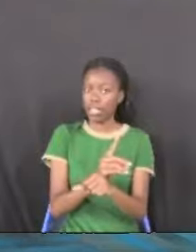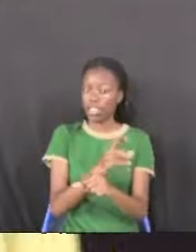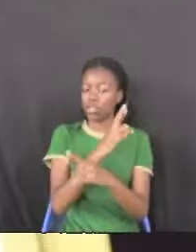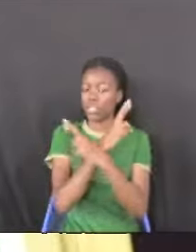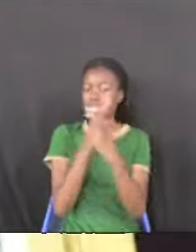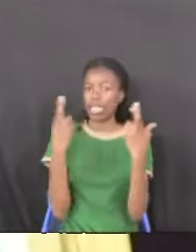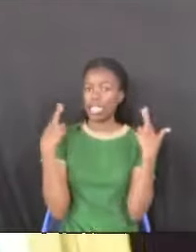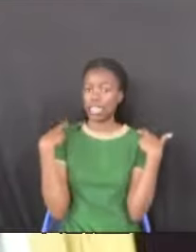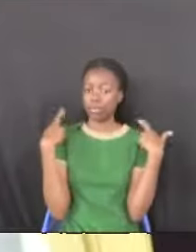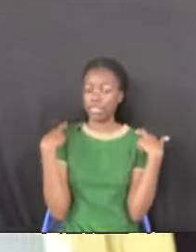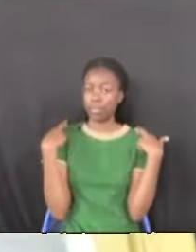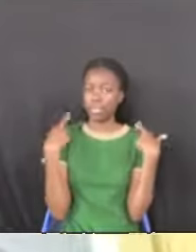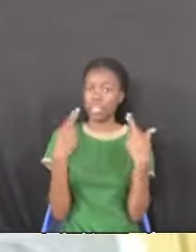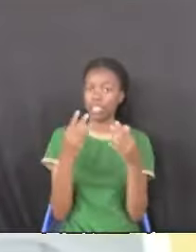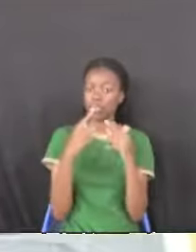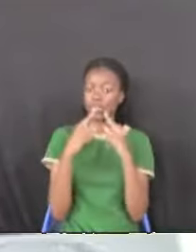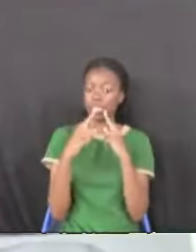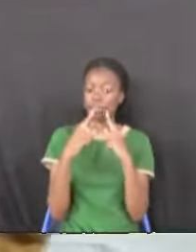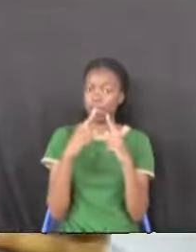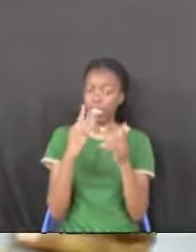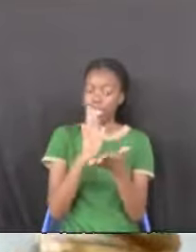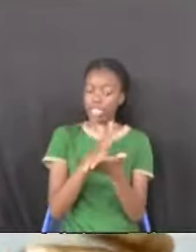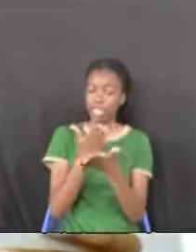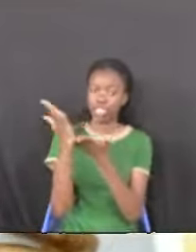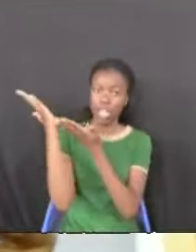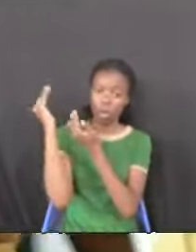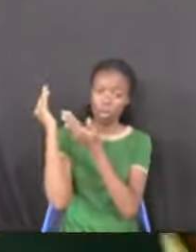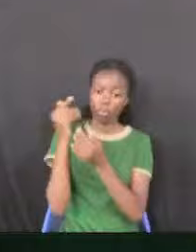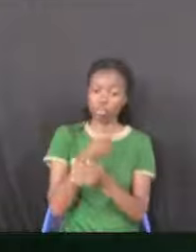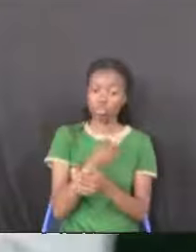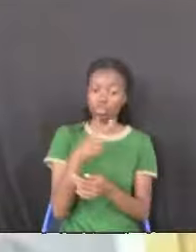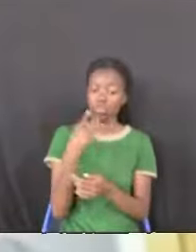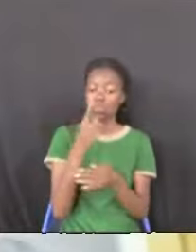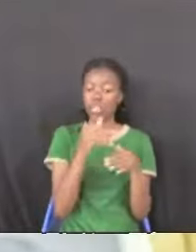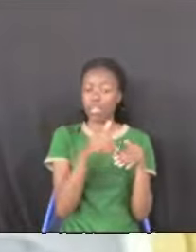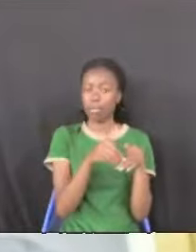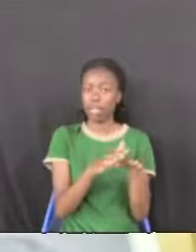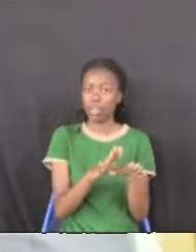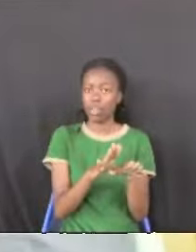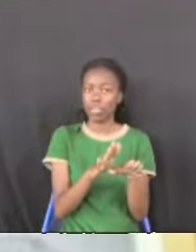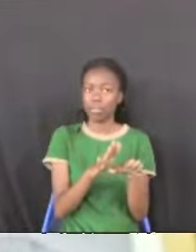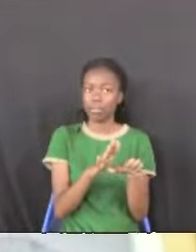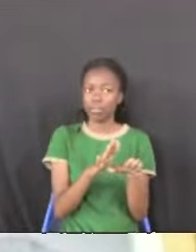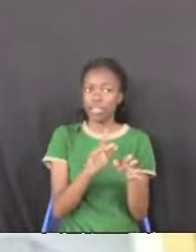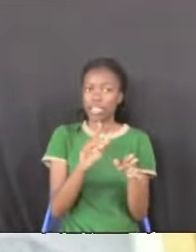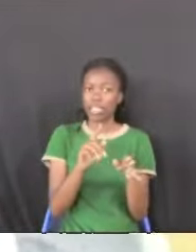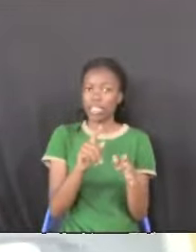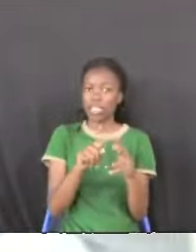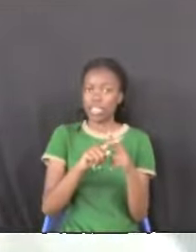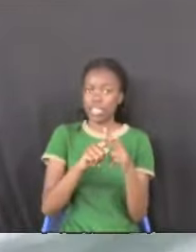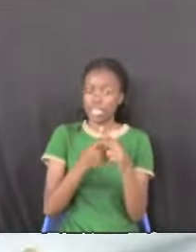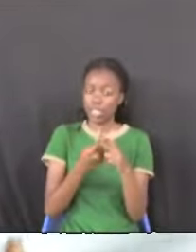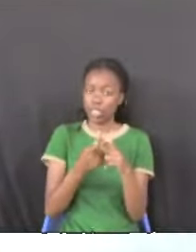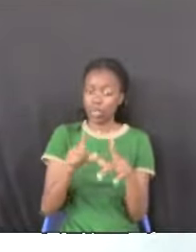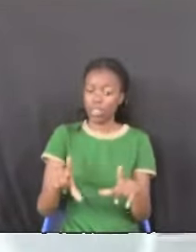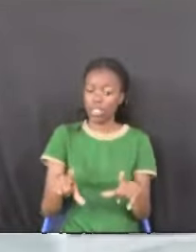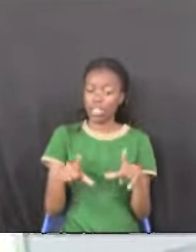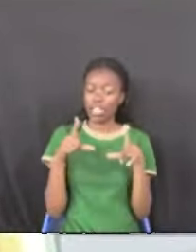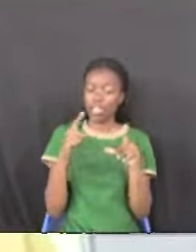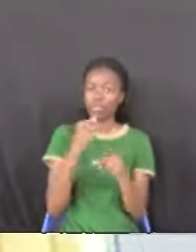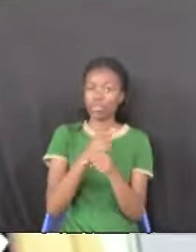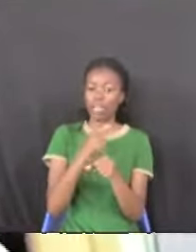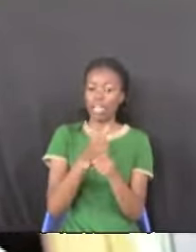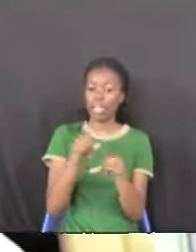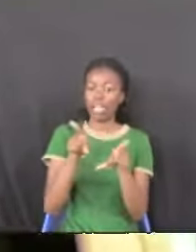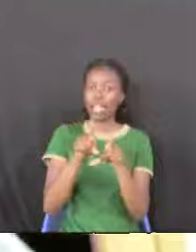to speak and share hope to those who are abandoned. It has marked the beginning of her life's work as a